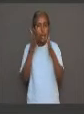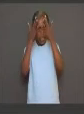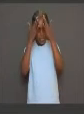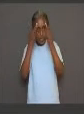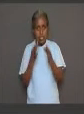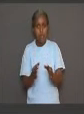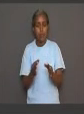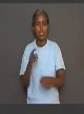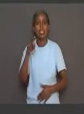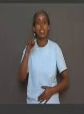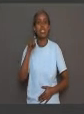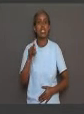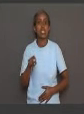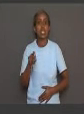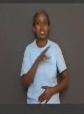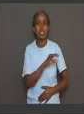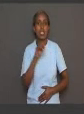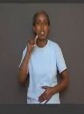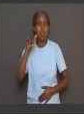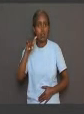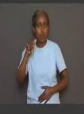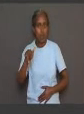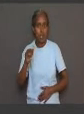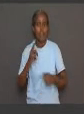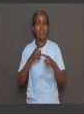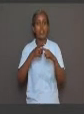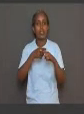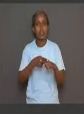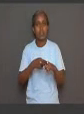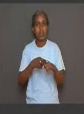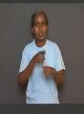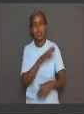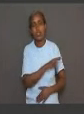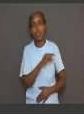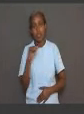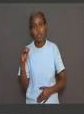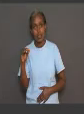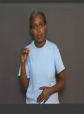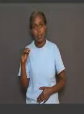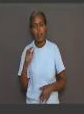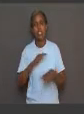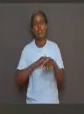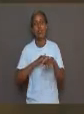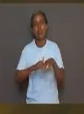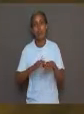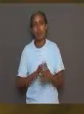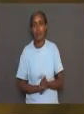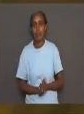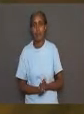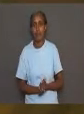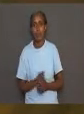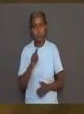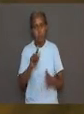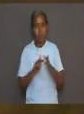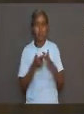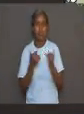determining the x and y intercepts and the slope. You